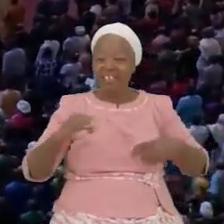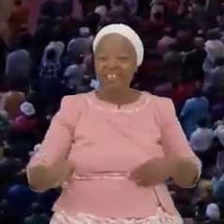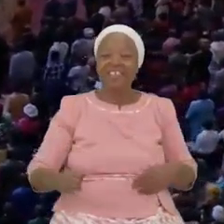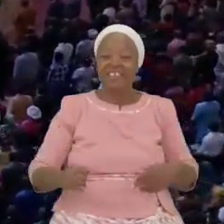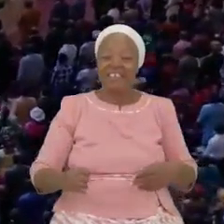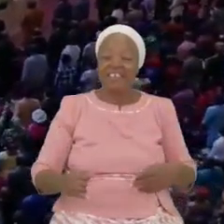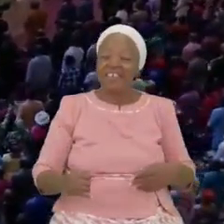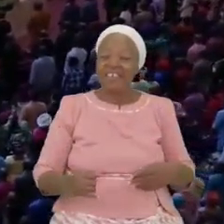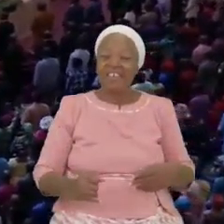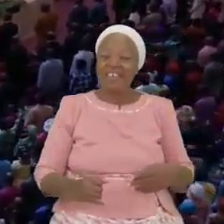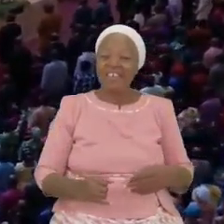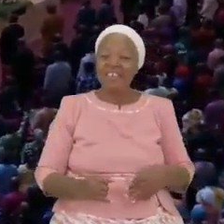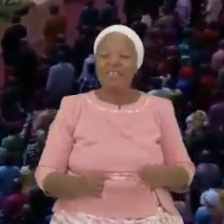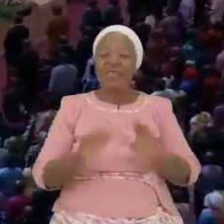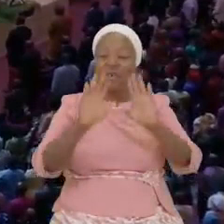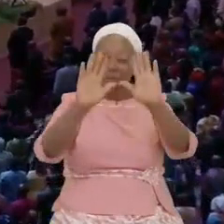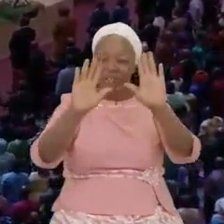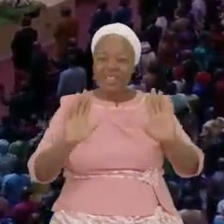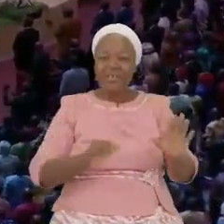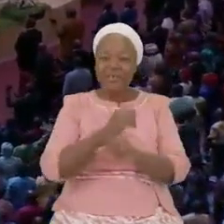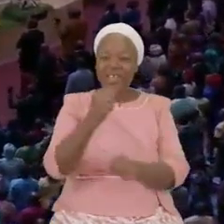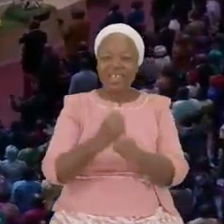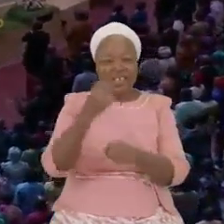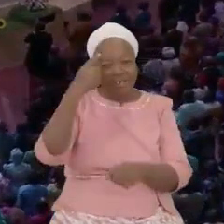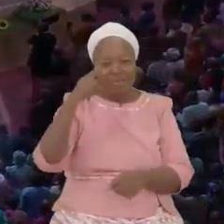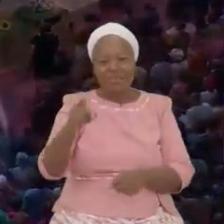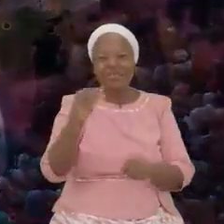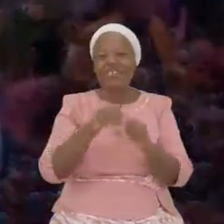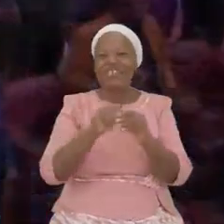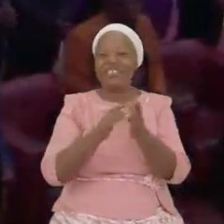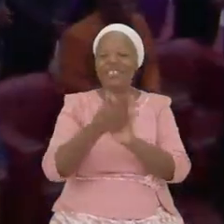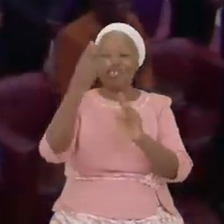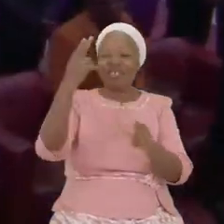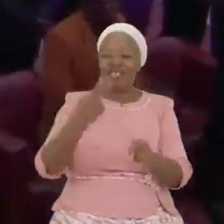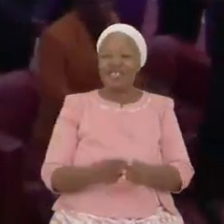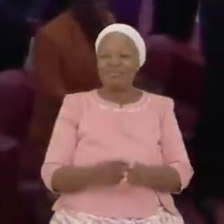high year for you in Jesus' name.